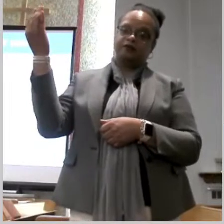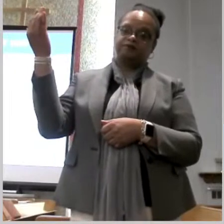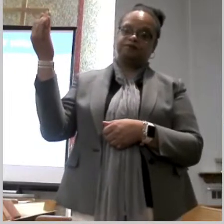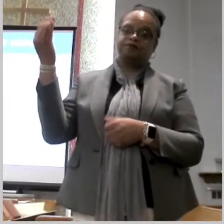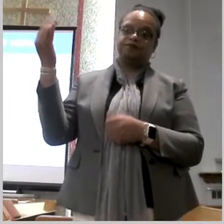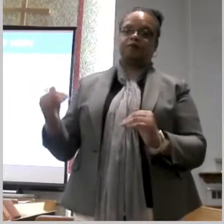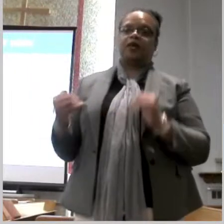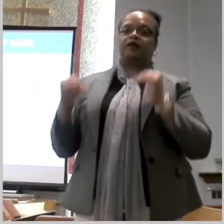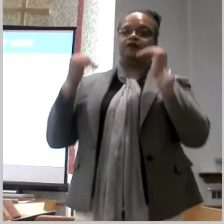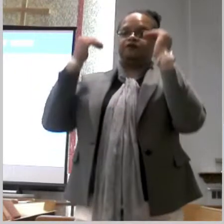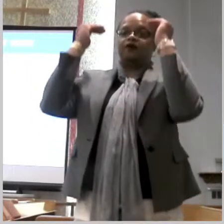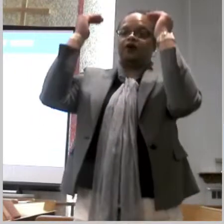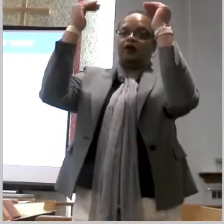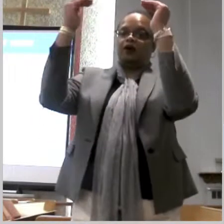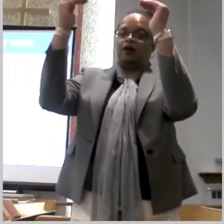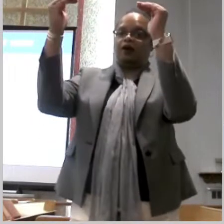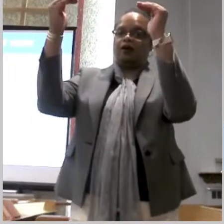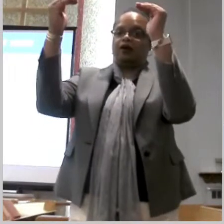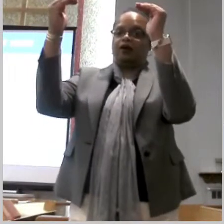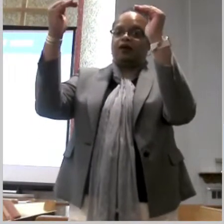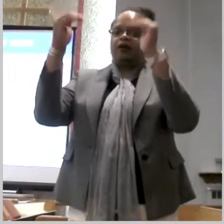High, be